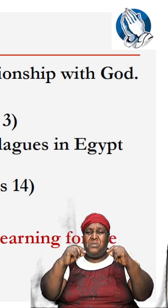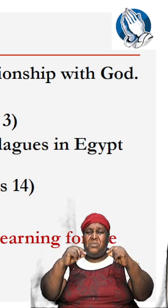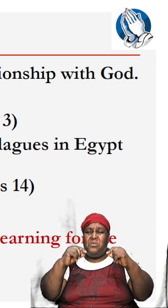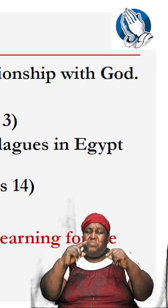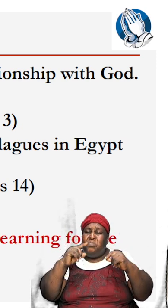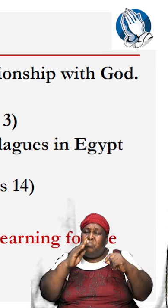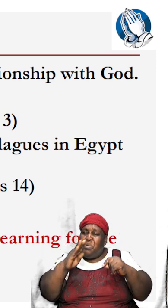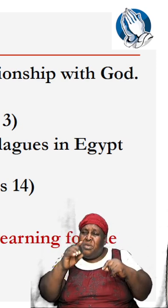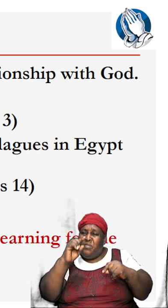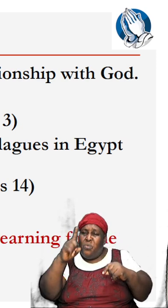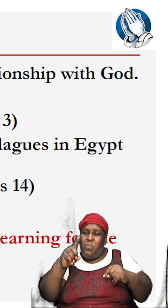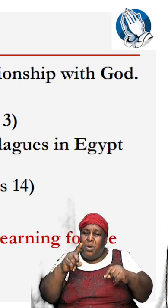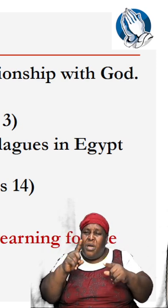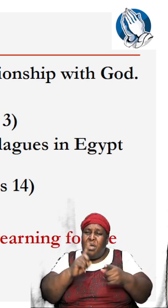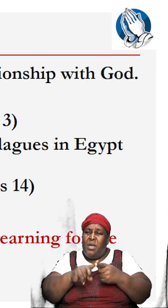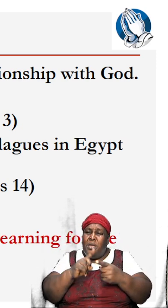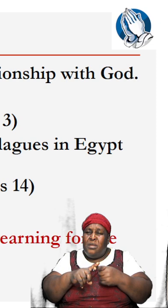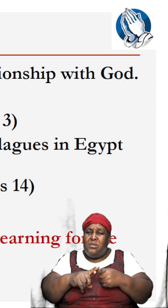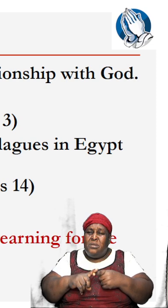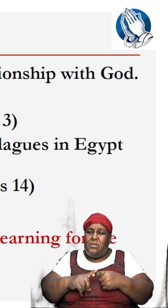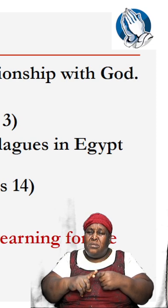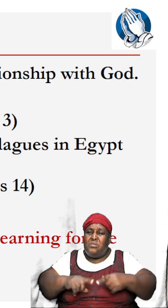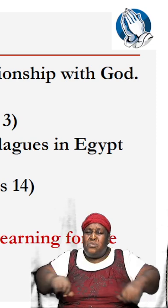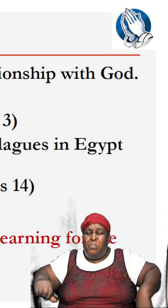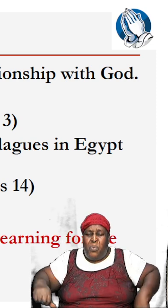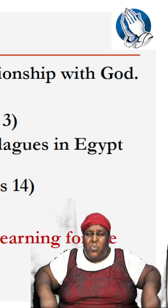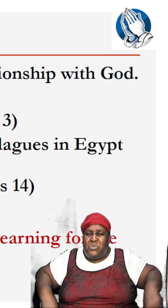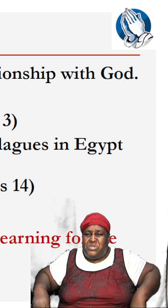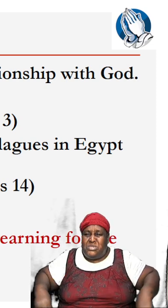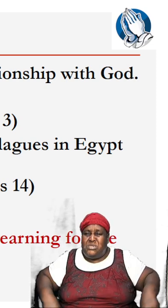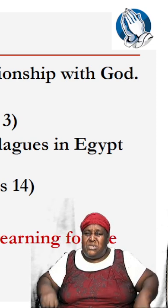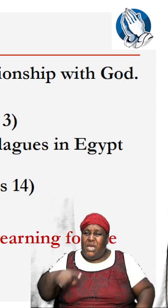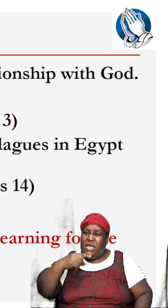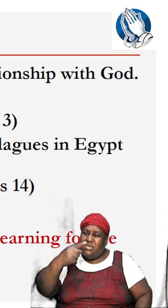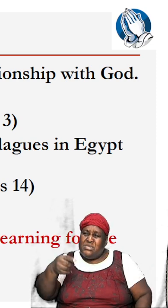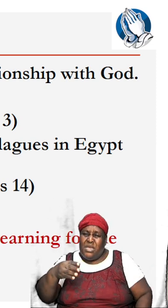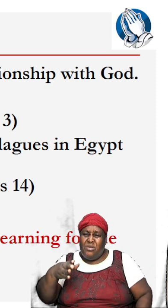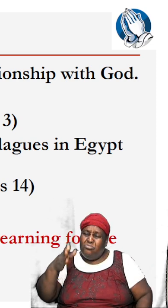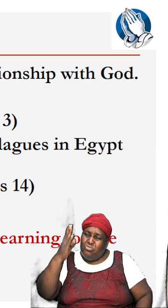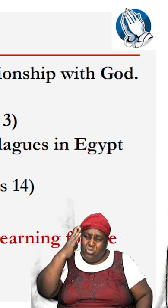I know God, man. I know the presence of God, man. And what is there to know?